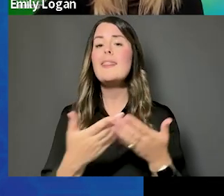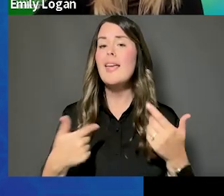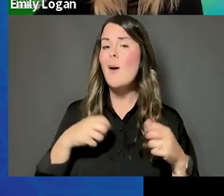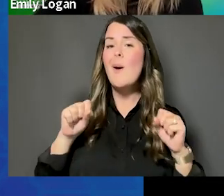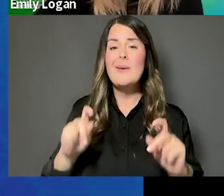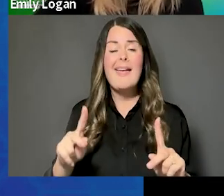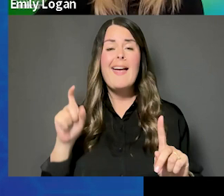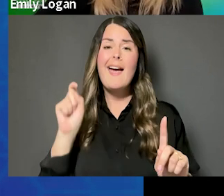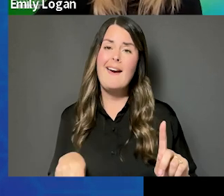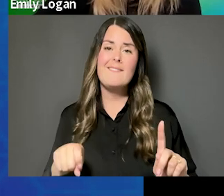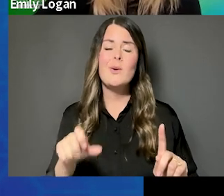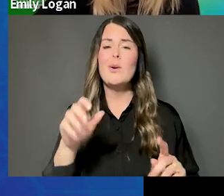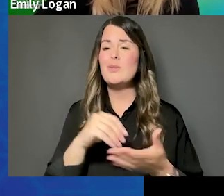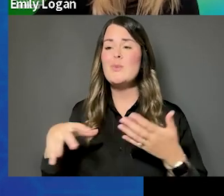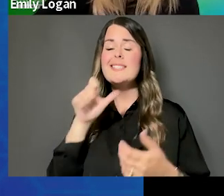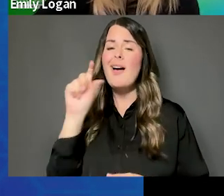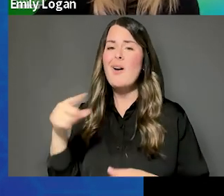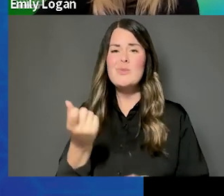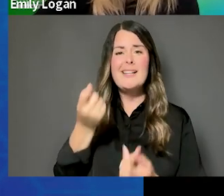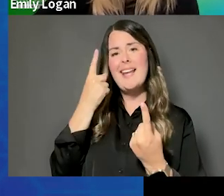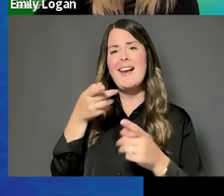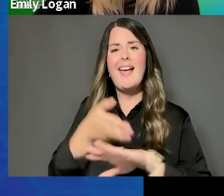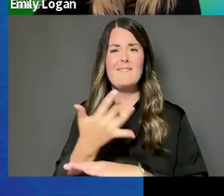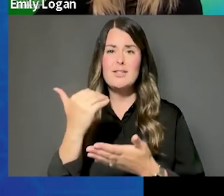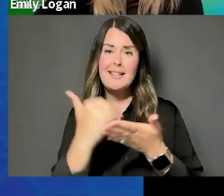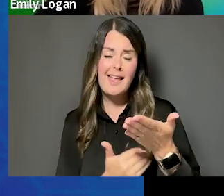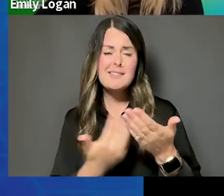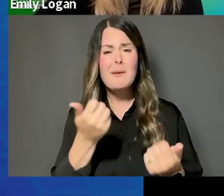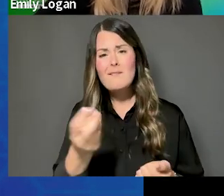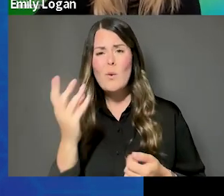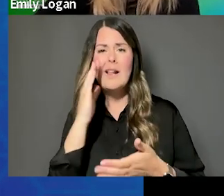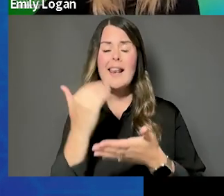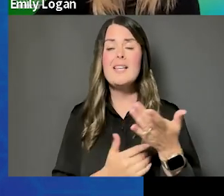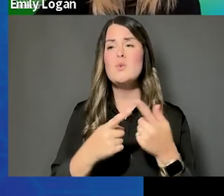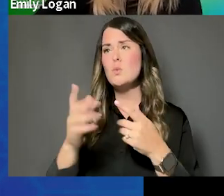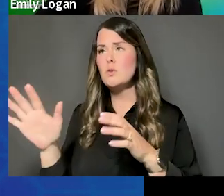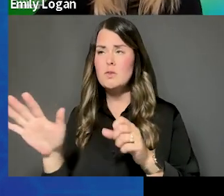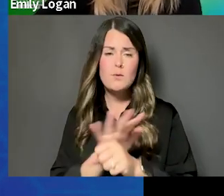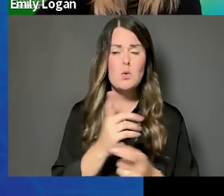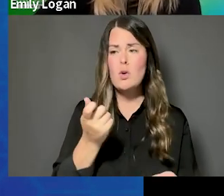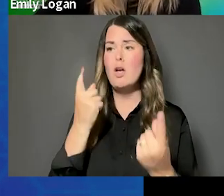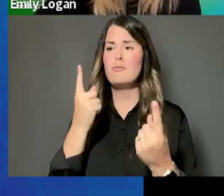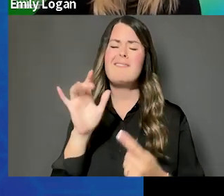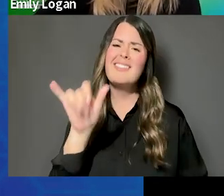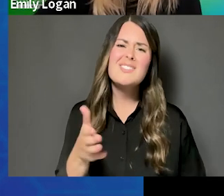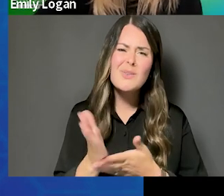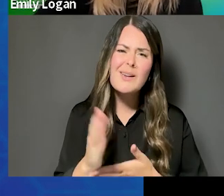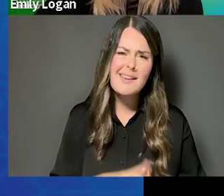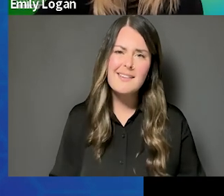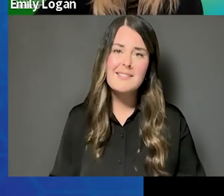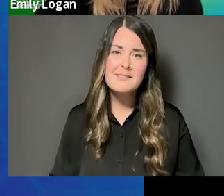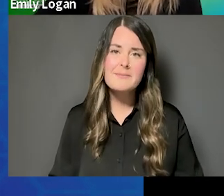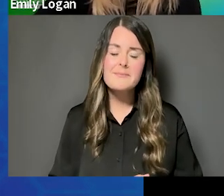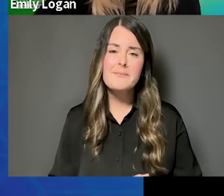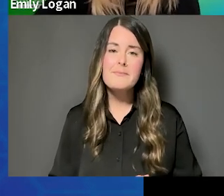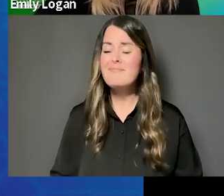I'm having to be okay with is students not totally getting it after a lesson. It may take a few lessons for them to get the concept, and that's